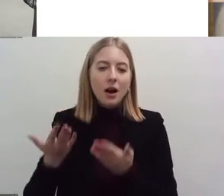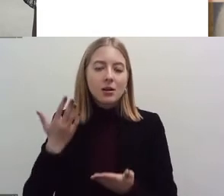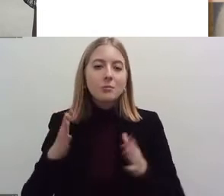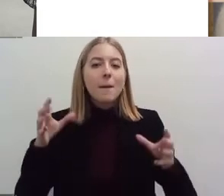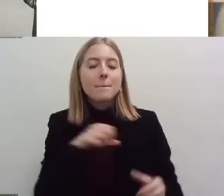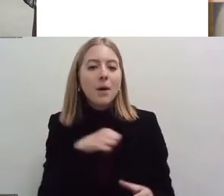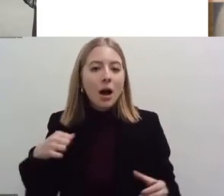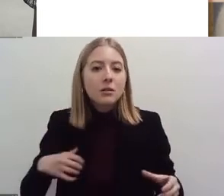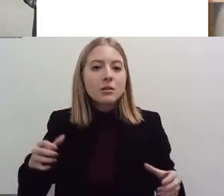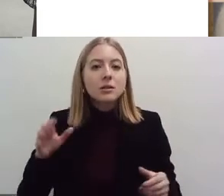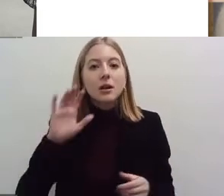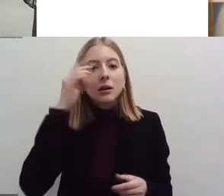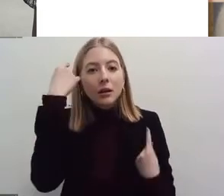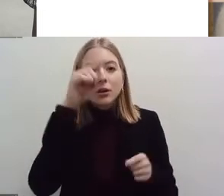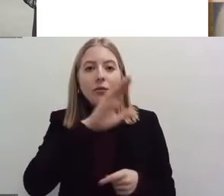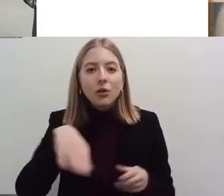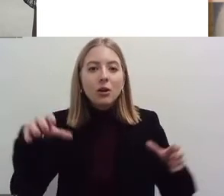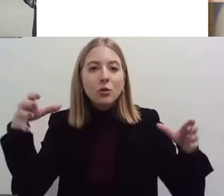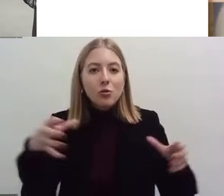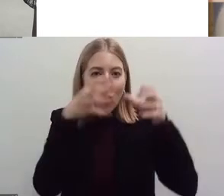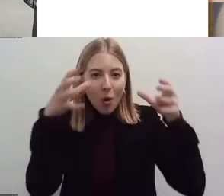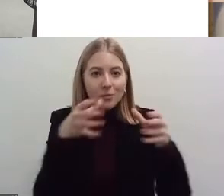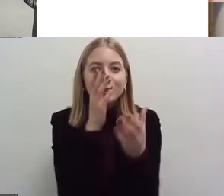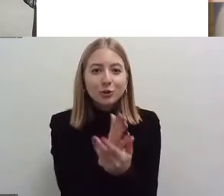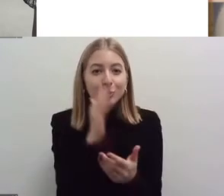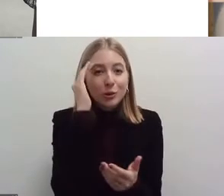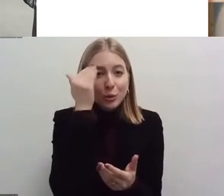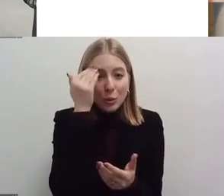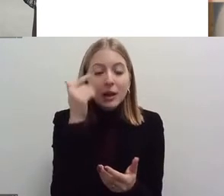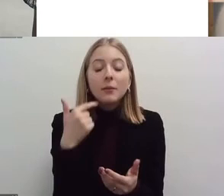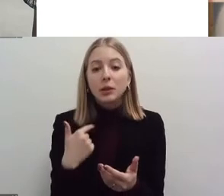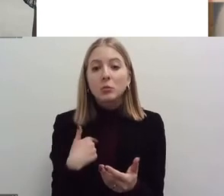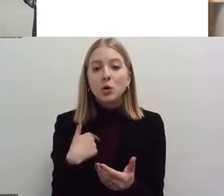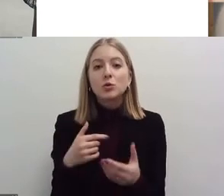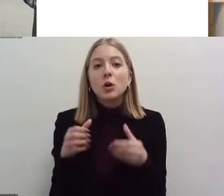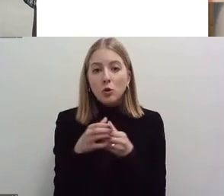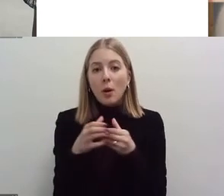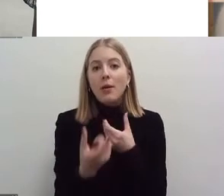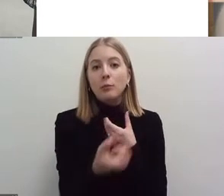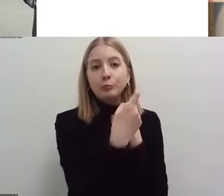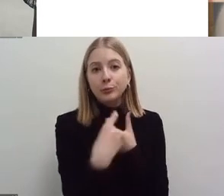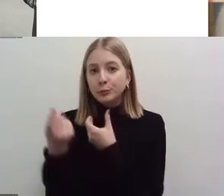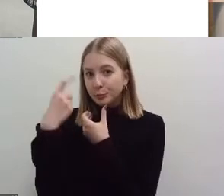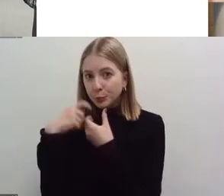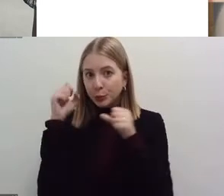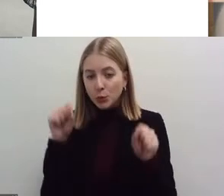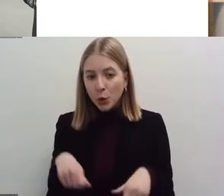their most valuable asset is their firsthand experience and the knowledge they accumulated by being in the system.